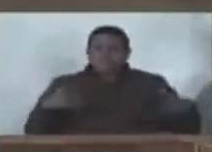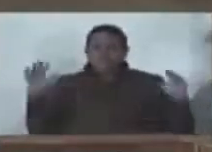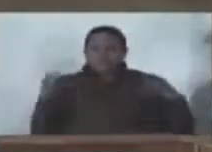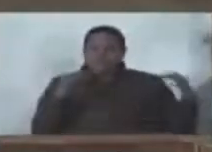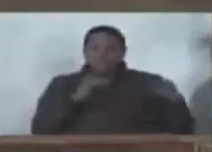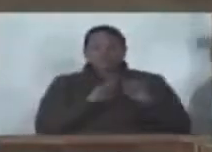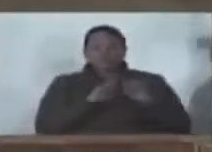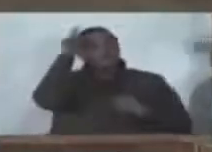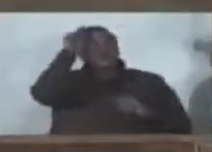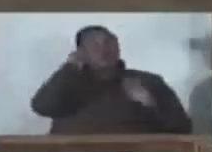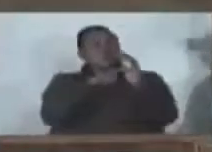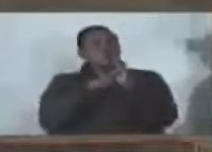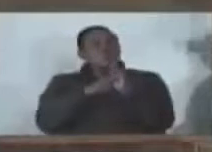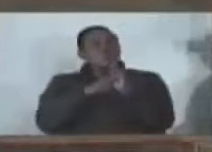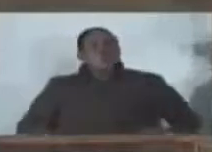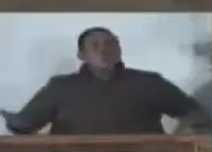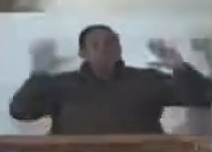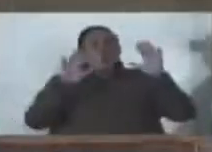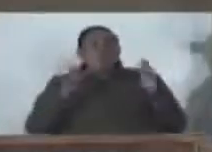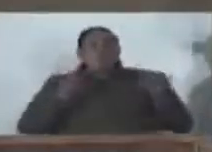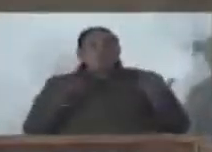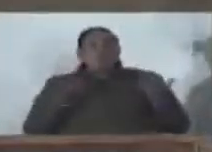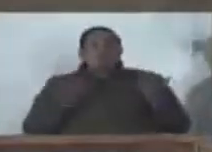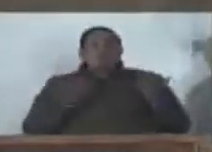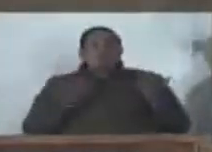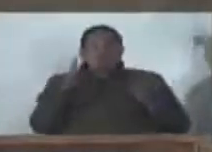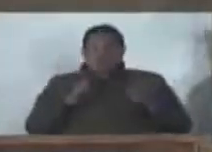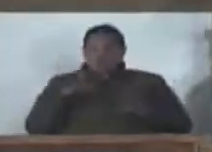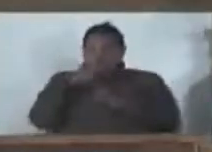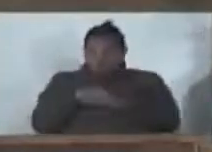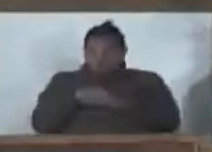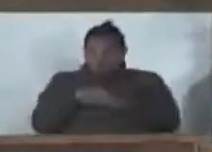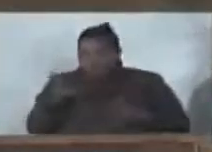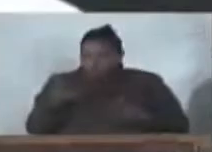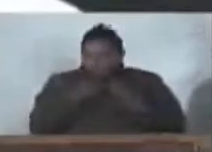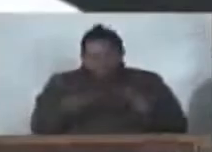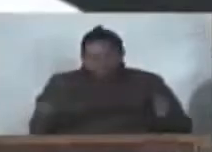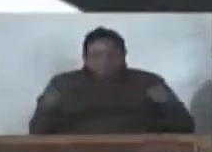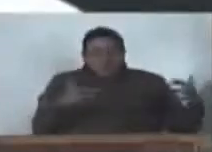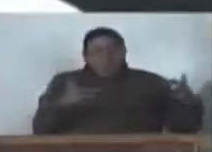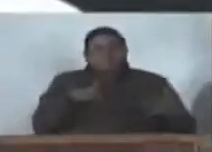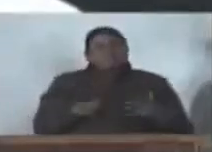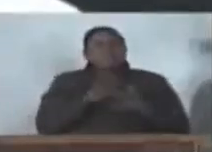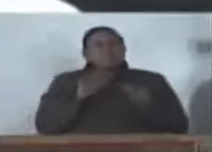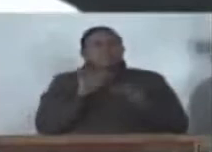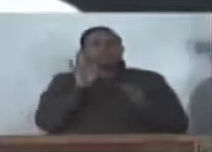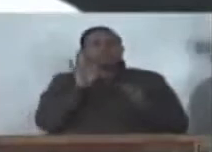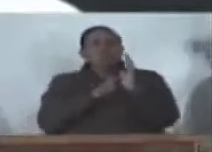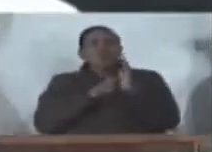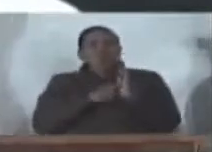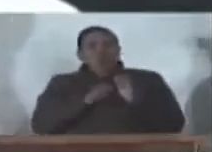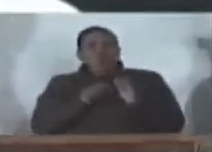it requires all of us to end the violence. This is a message that requires